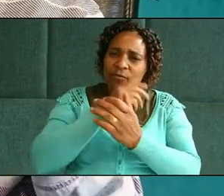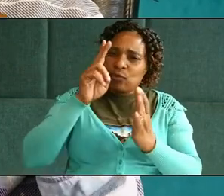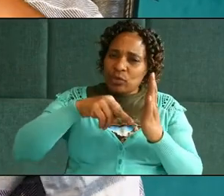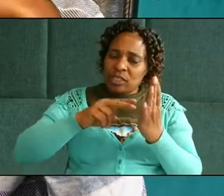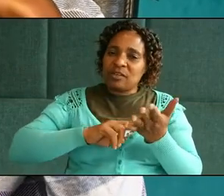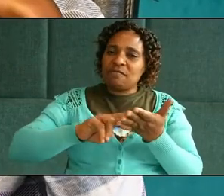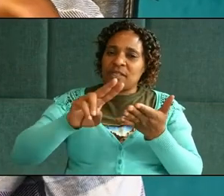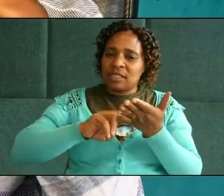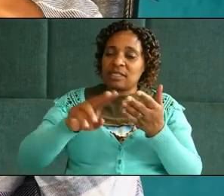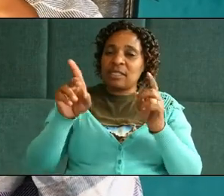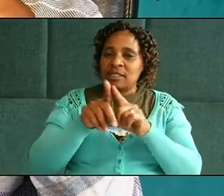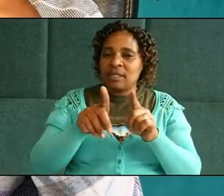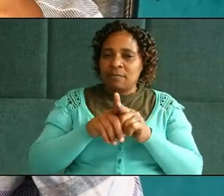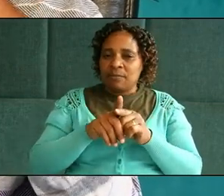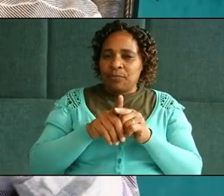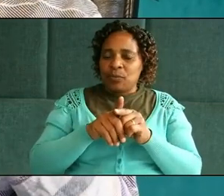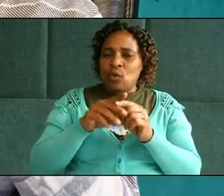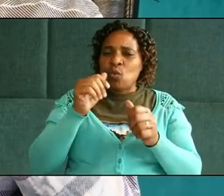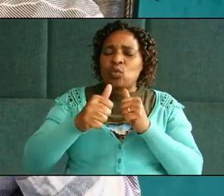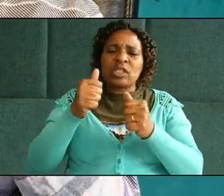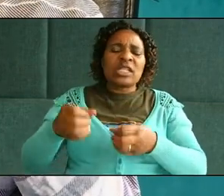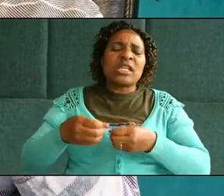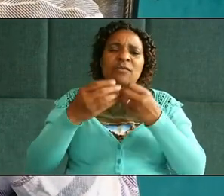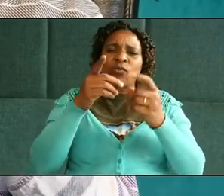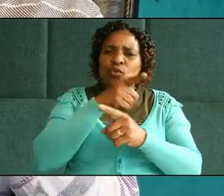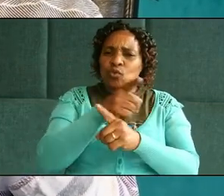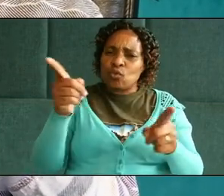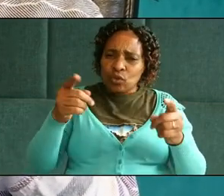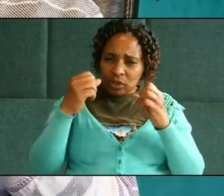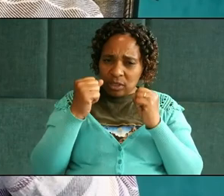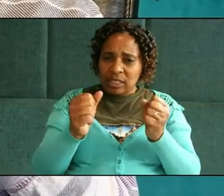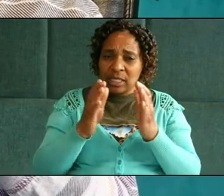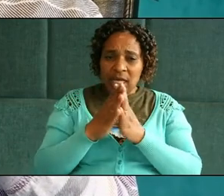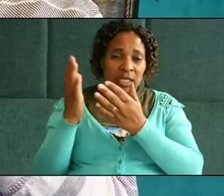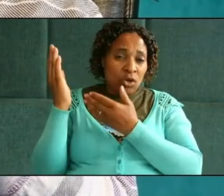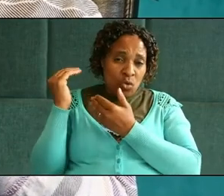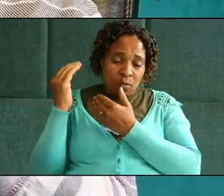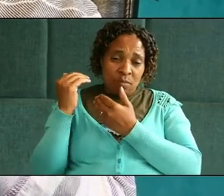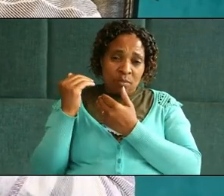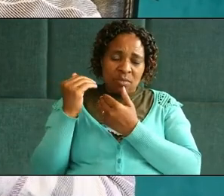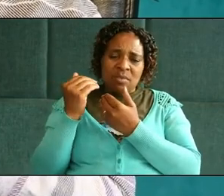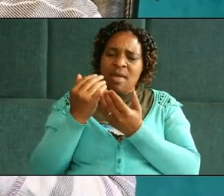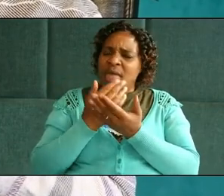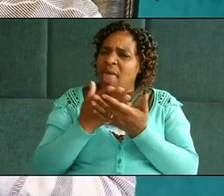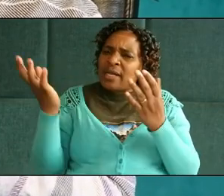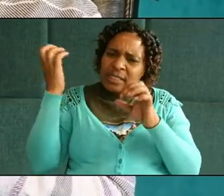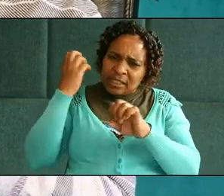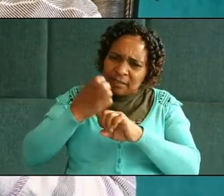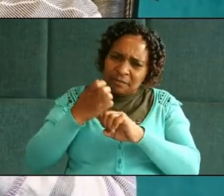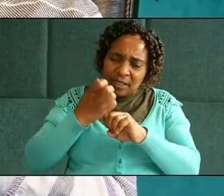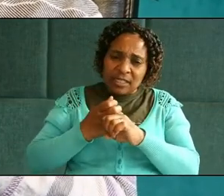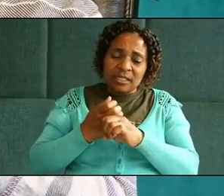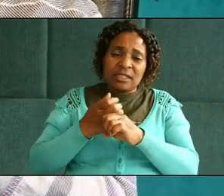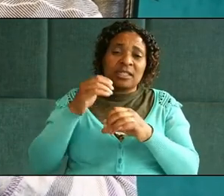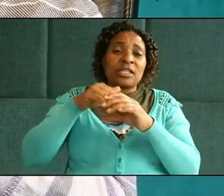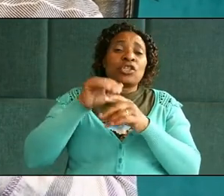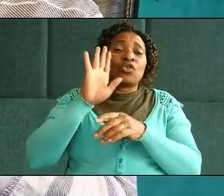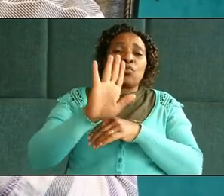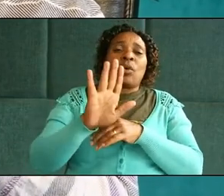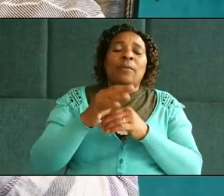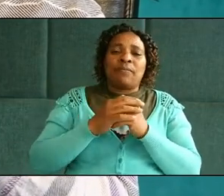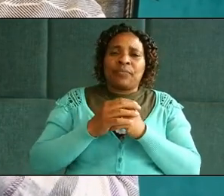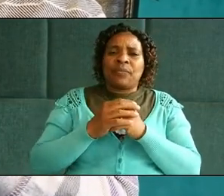this, ones that give you strength and hope, knowing no matter what difficulty you're in, there's a